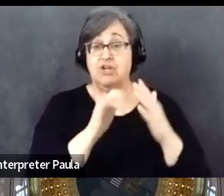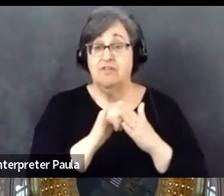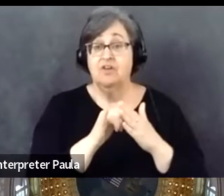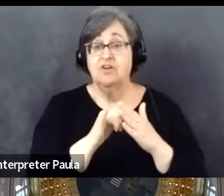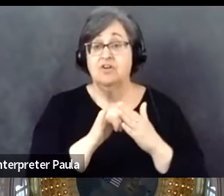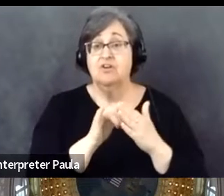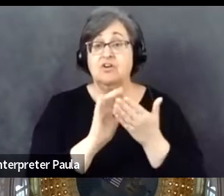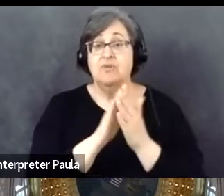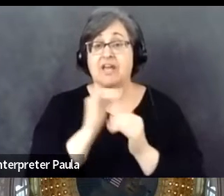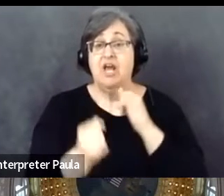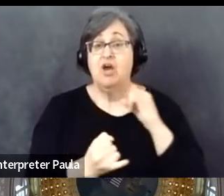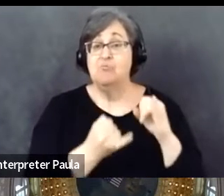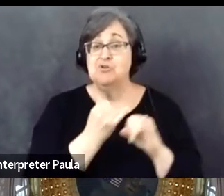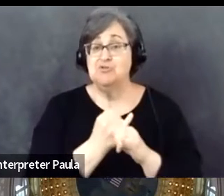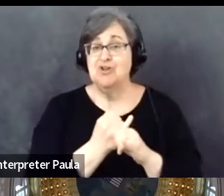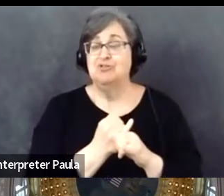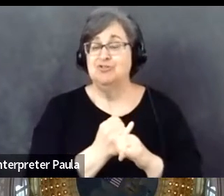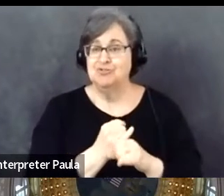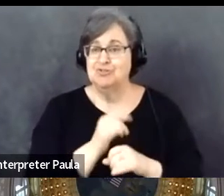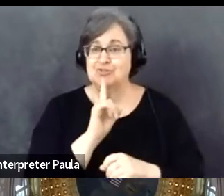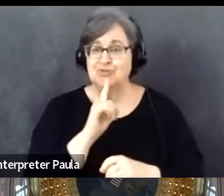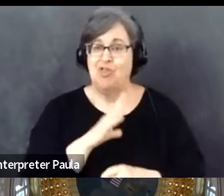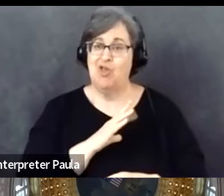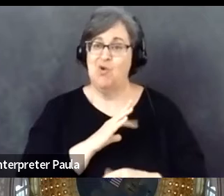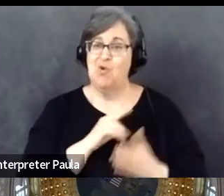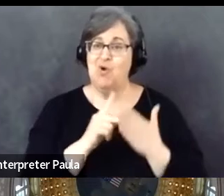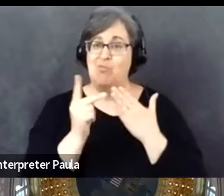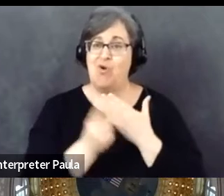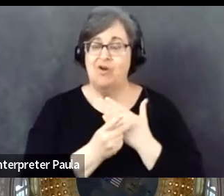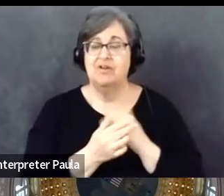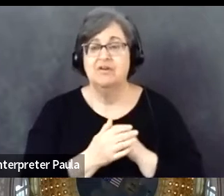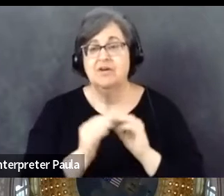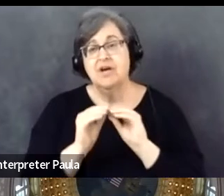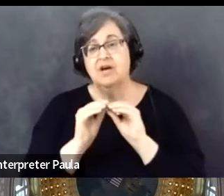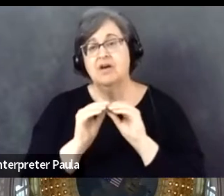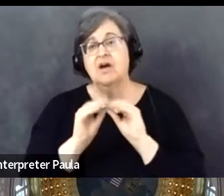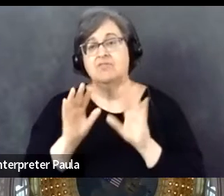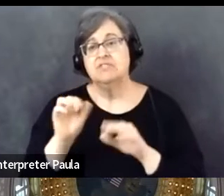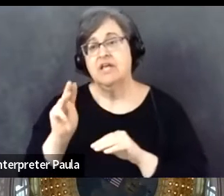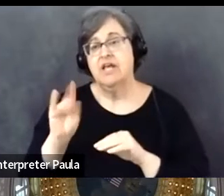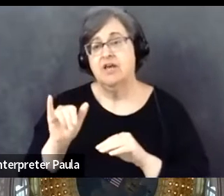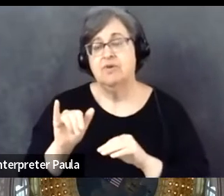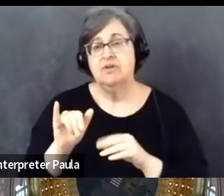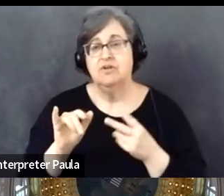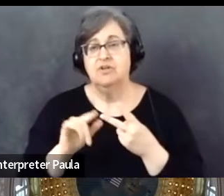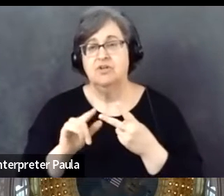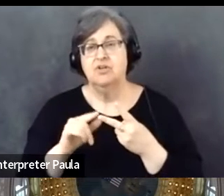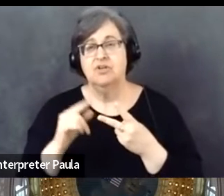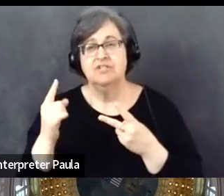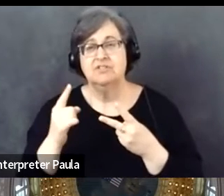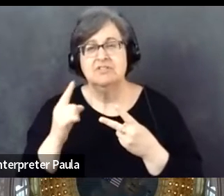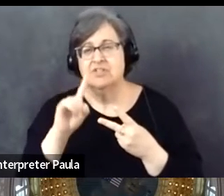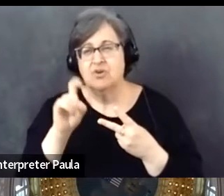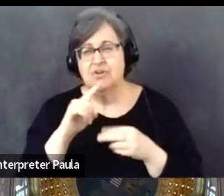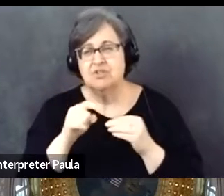went international with that as well. So it's a pretty cool program, obviously. And then Amy, we had a question about speech